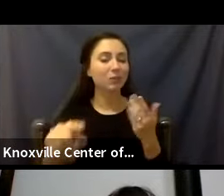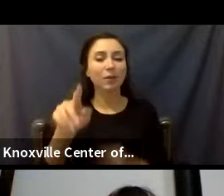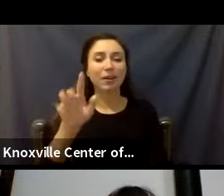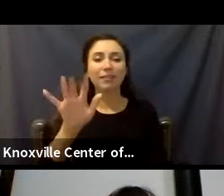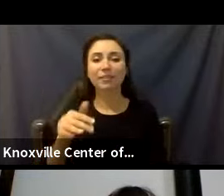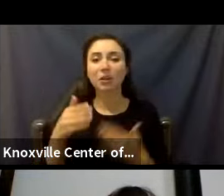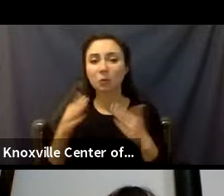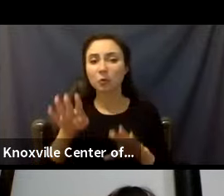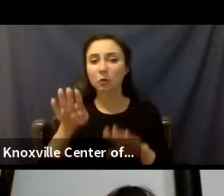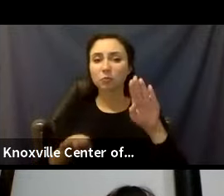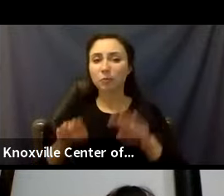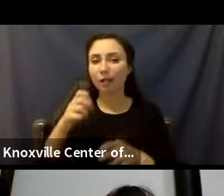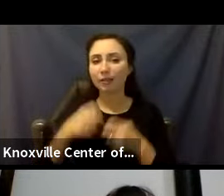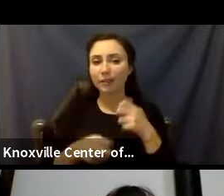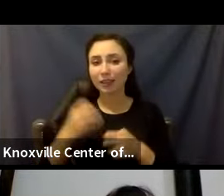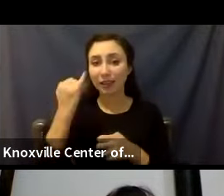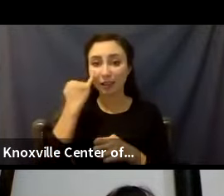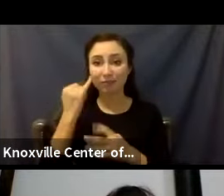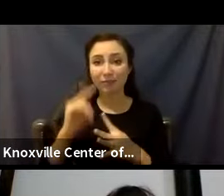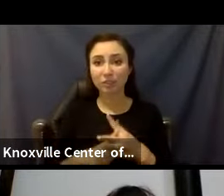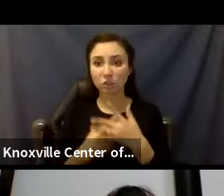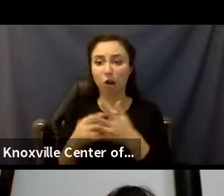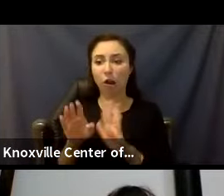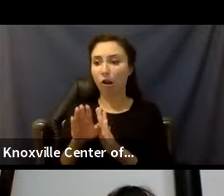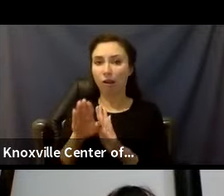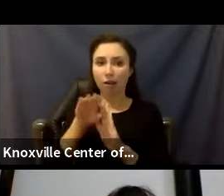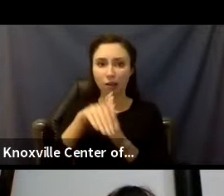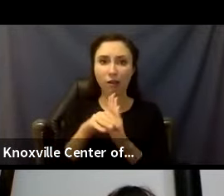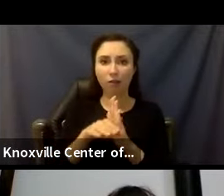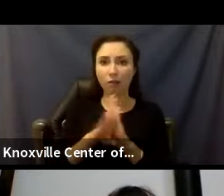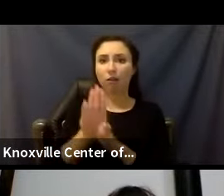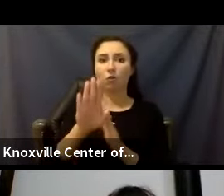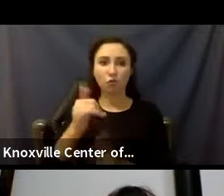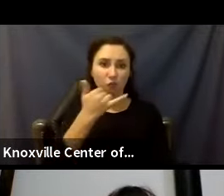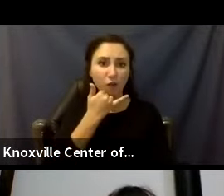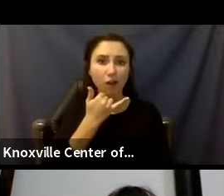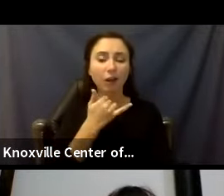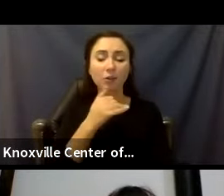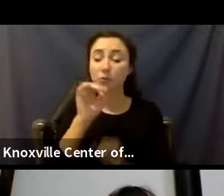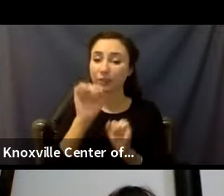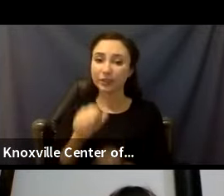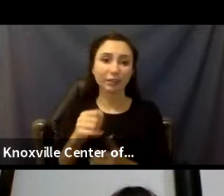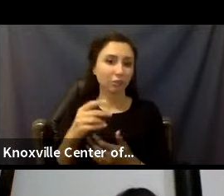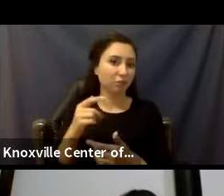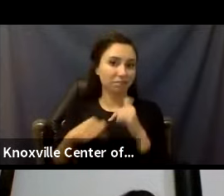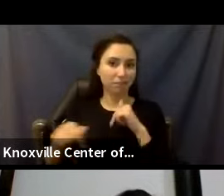some of these issues, because if it starts going in the wrong direction, we have to just revisit it.